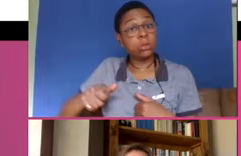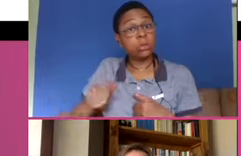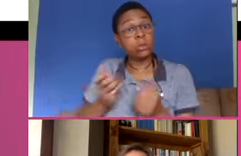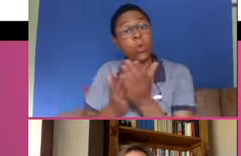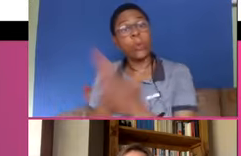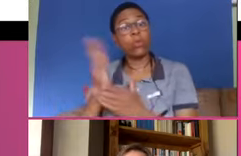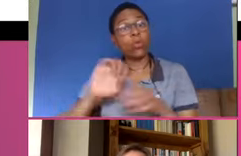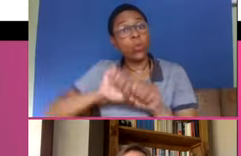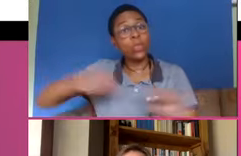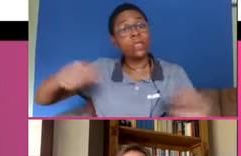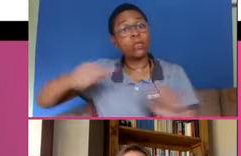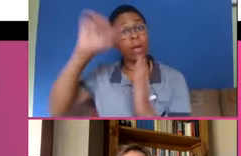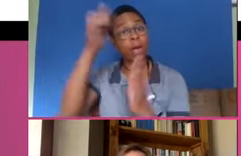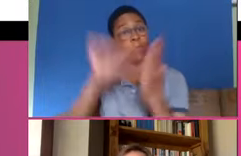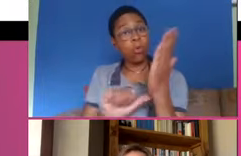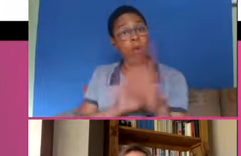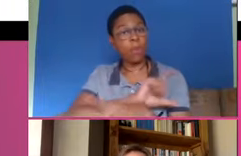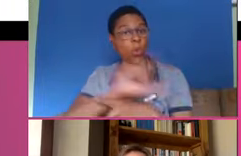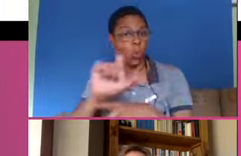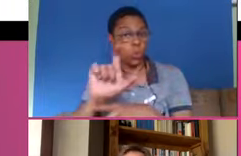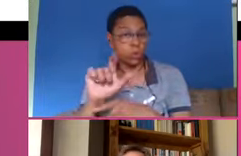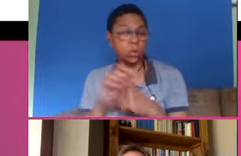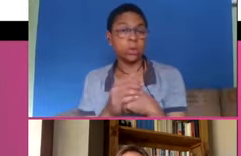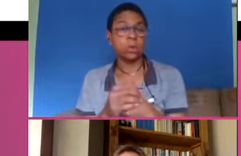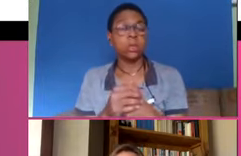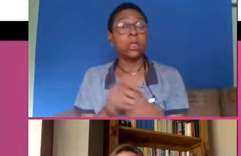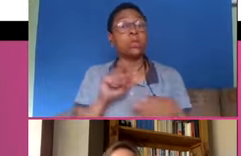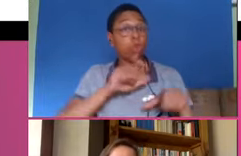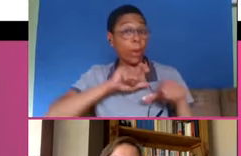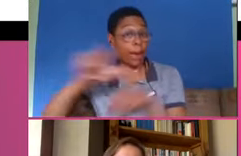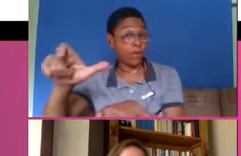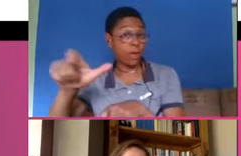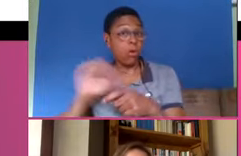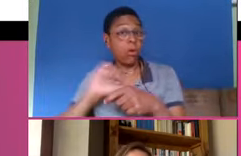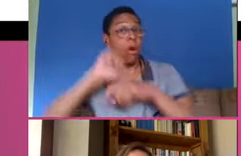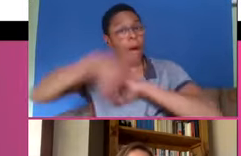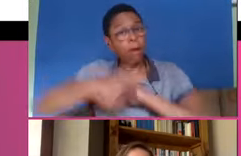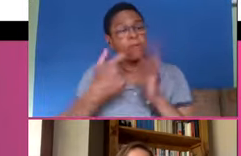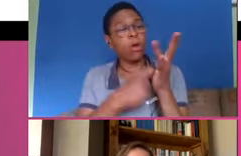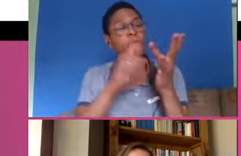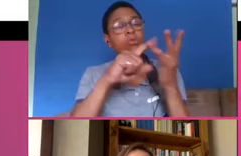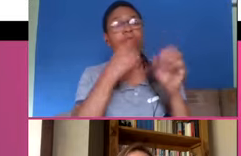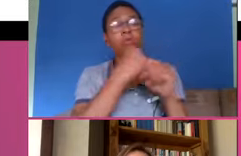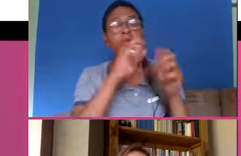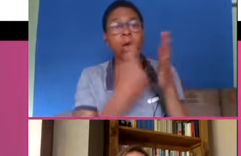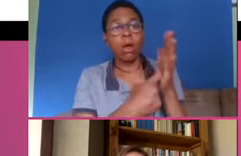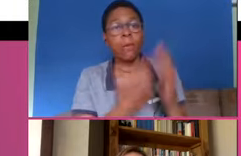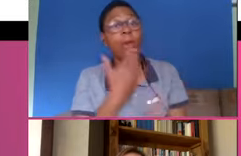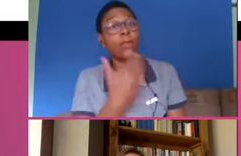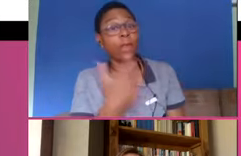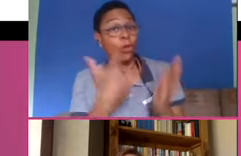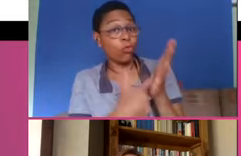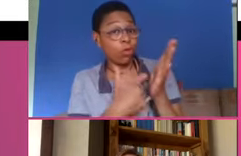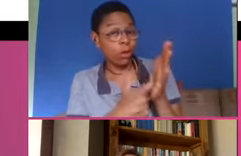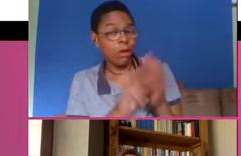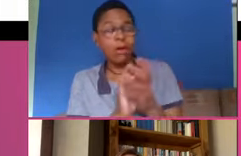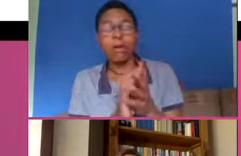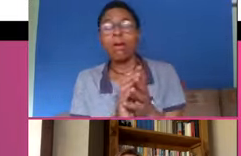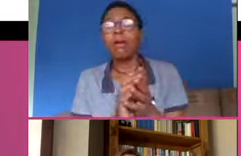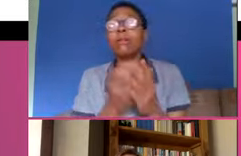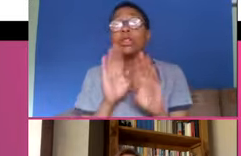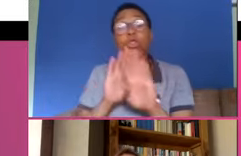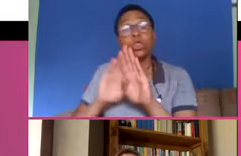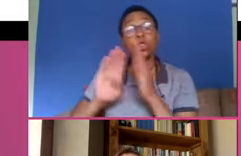programme. So continuing on from where Roger has just left us, thank you Roger, social distancing